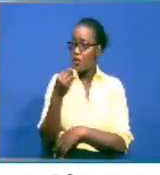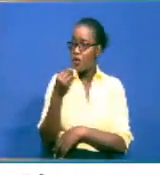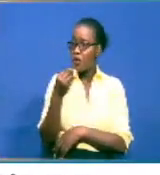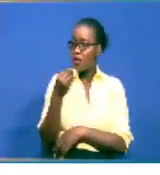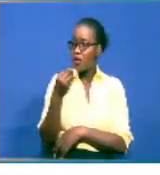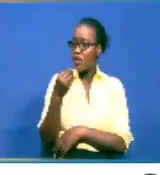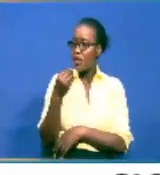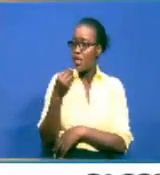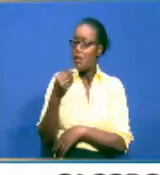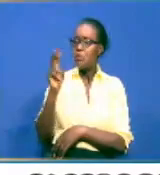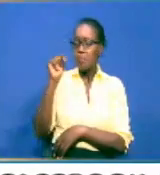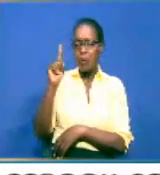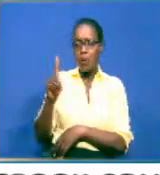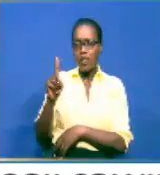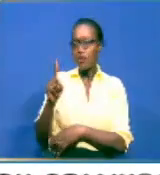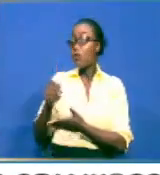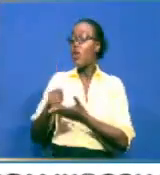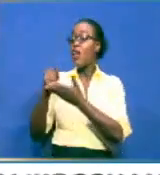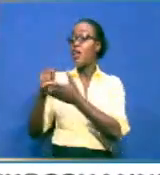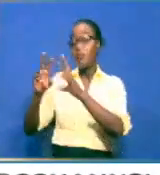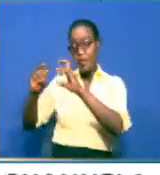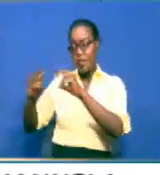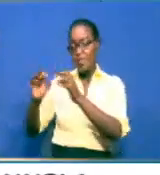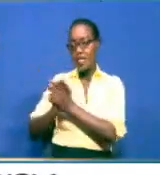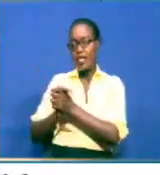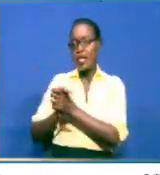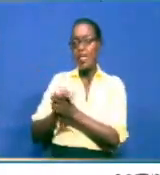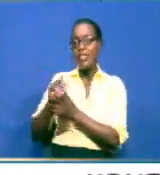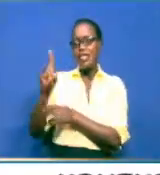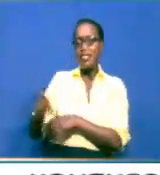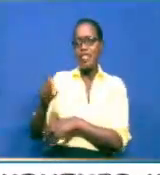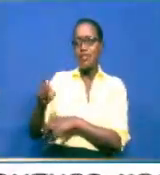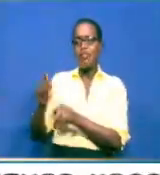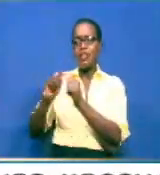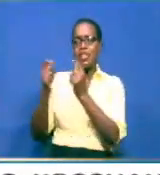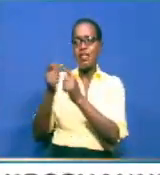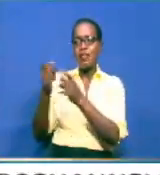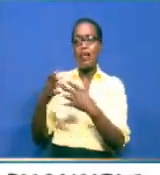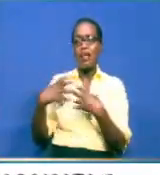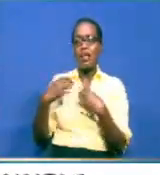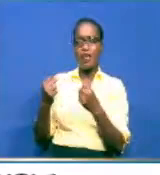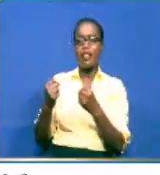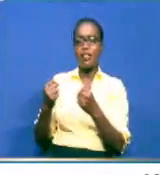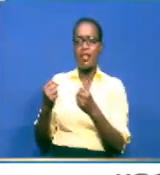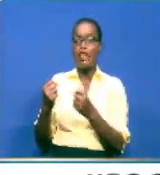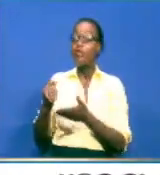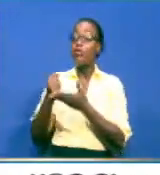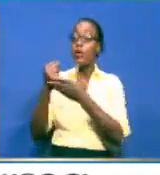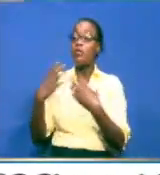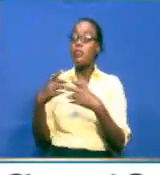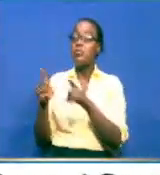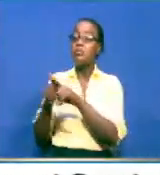have no one to run to. So there's need for the Kagwe team to see how to cushion such people. Like, for instance,